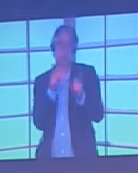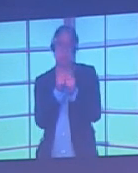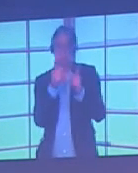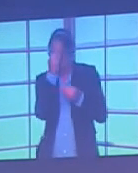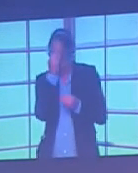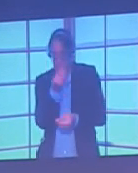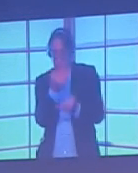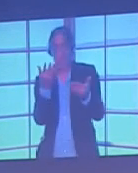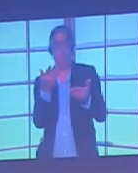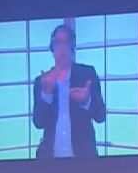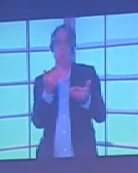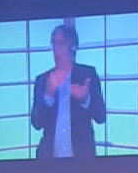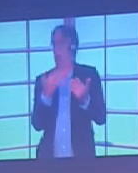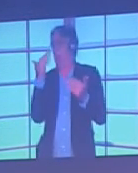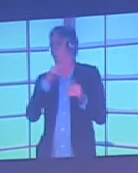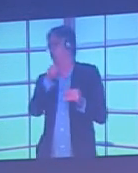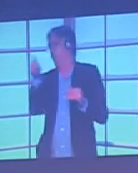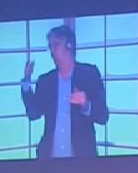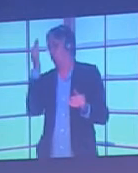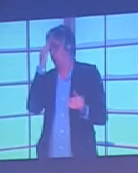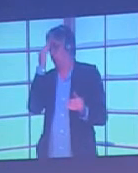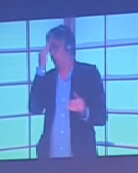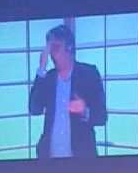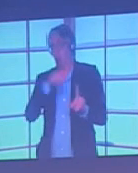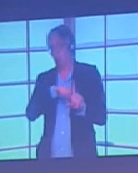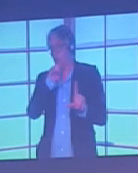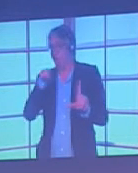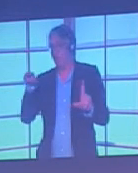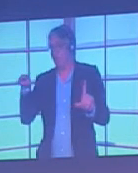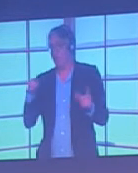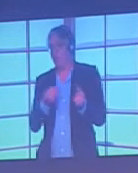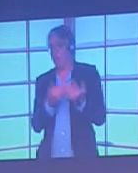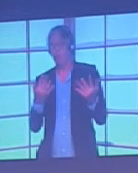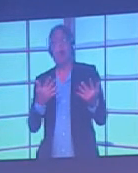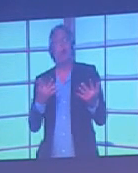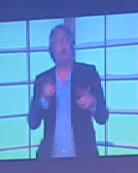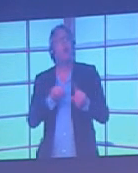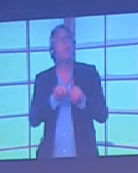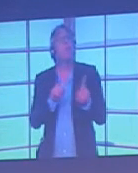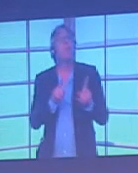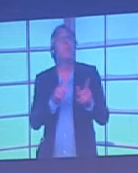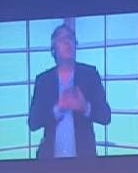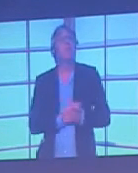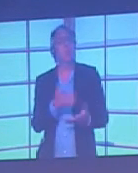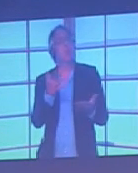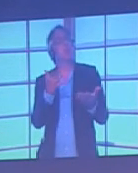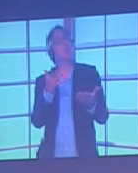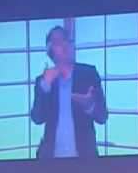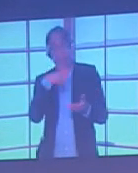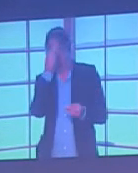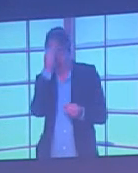most people in this room are very aware of these statistics, but it's good to take a few seconds to reflect.